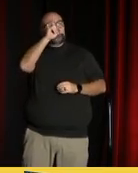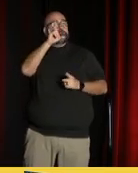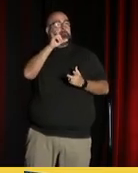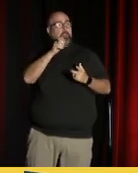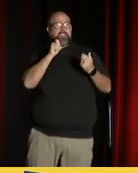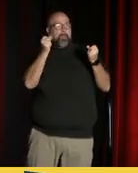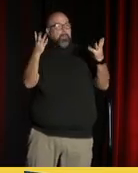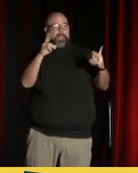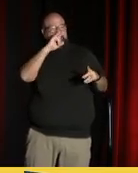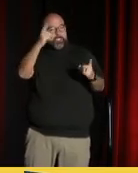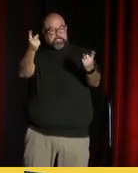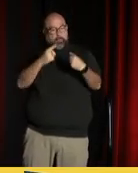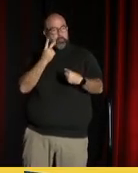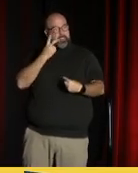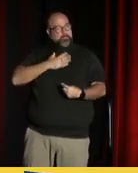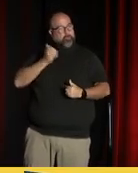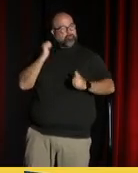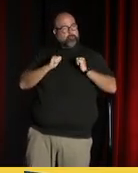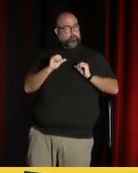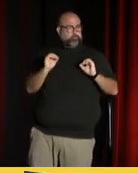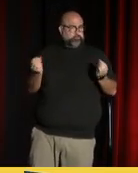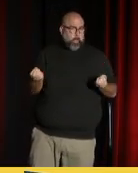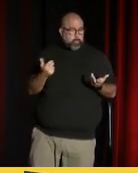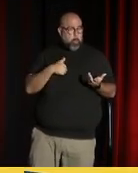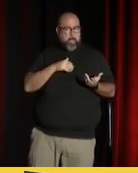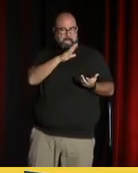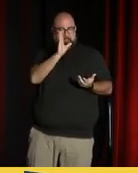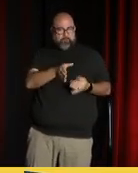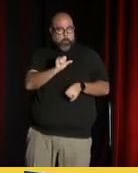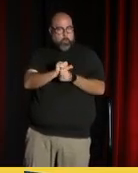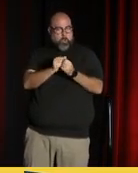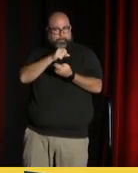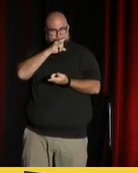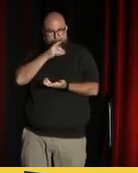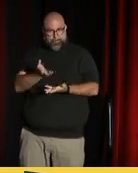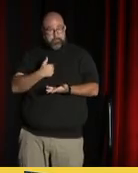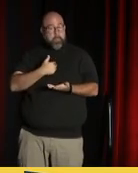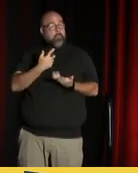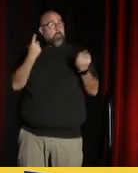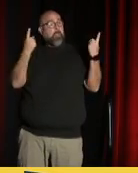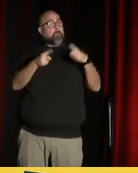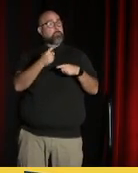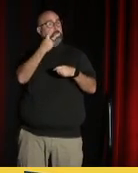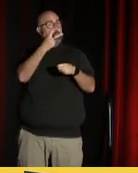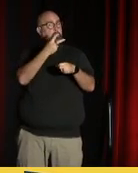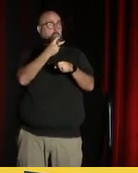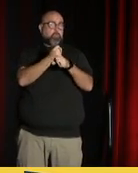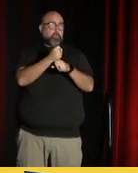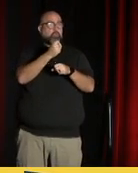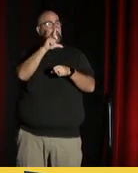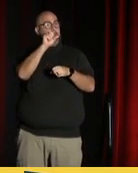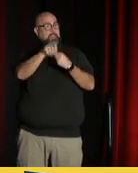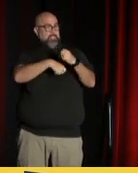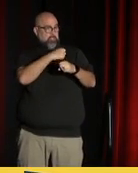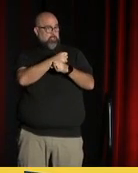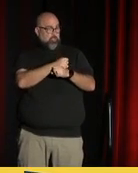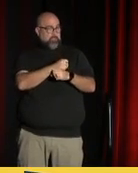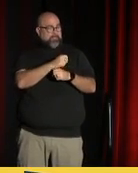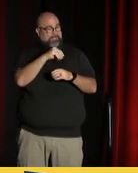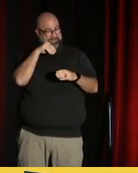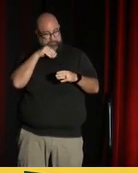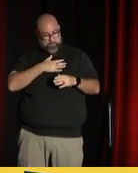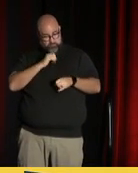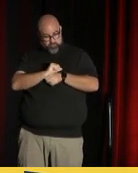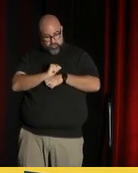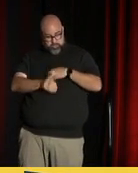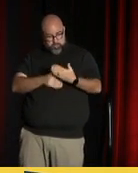kids came to the show. So I never worked with kids. But almost 2 decades into my work, I was